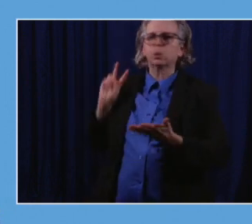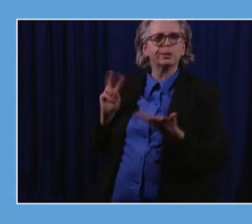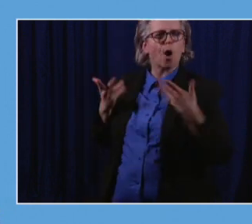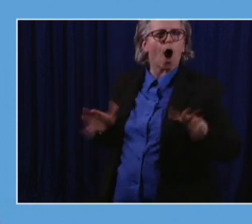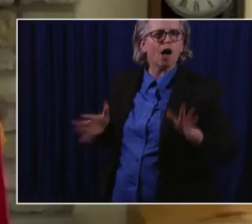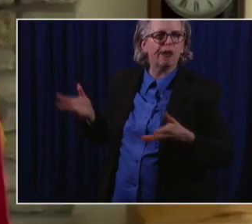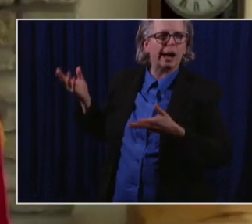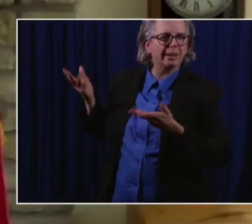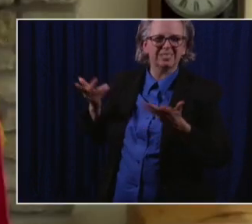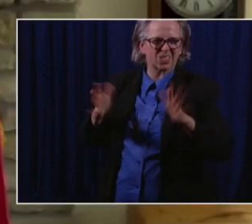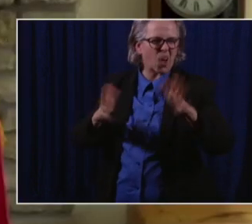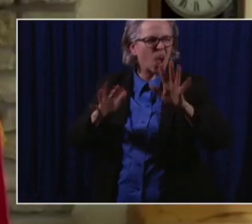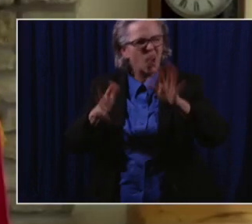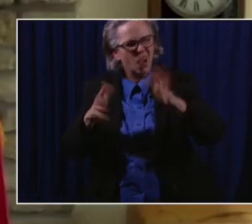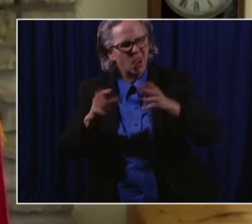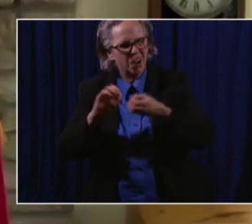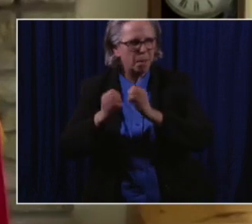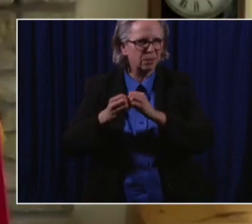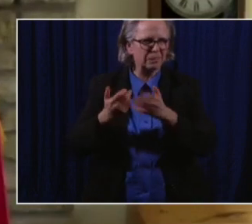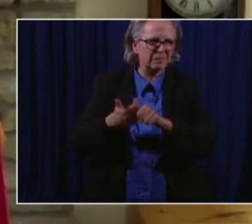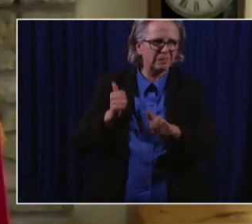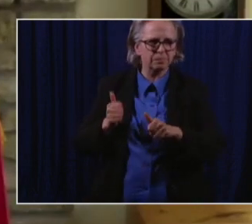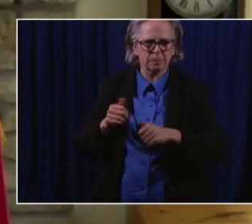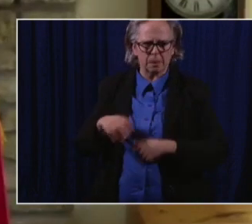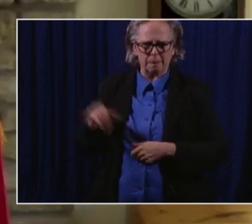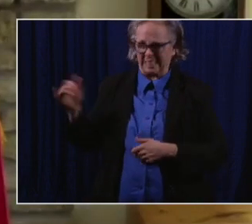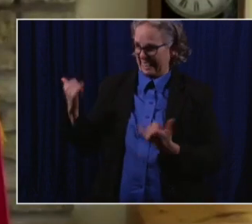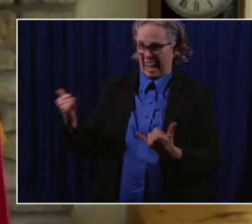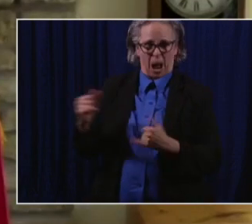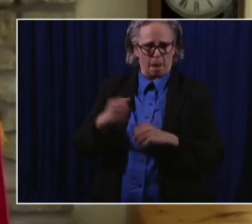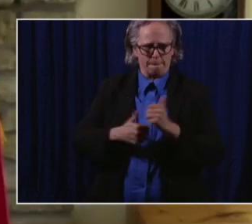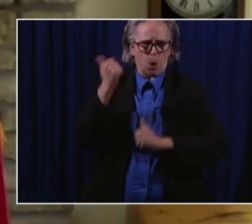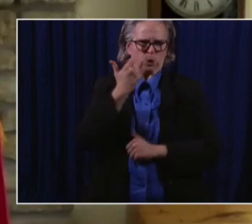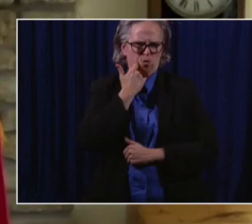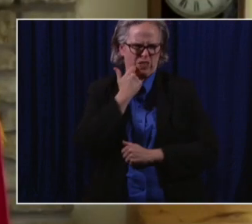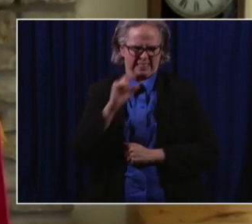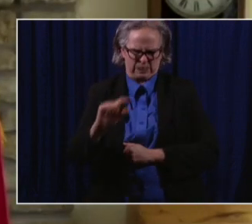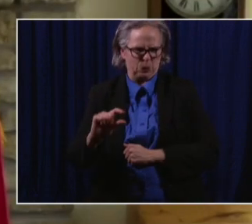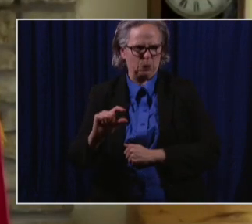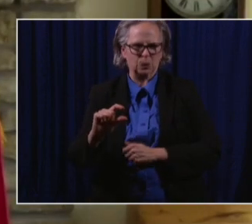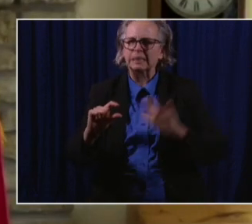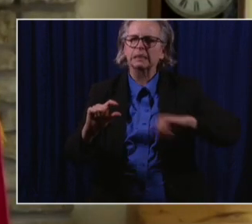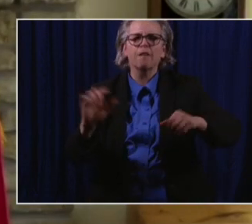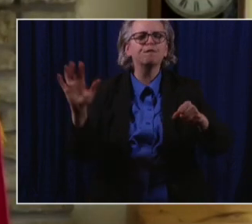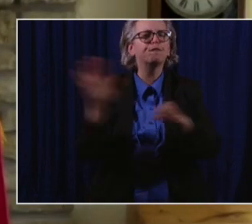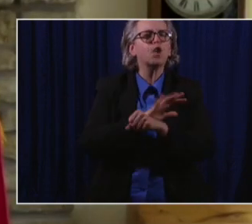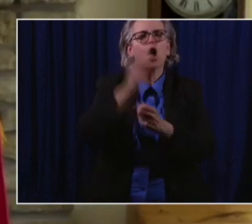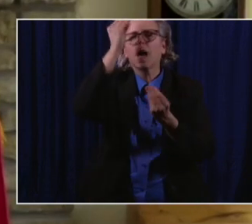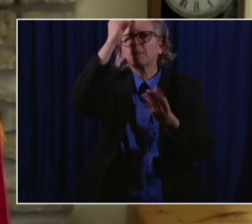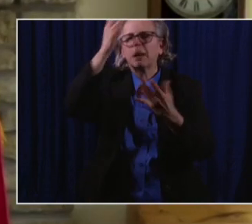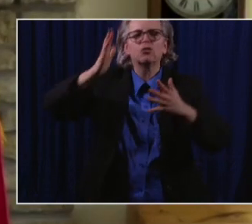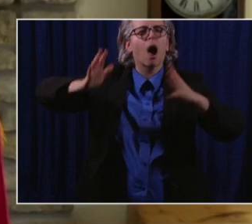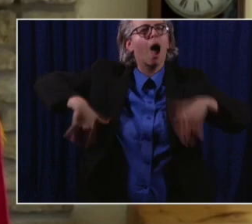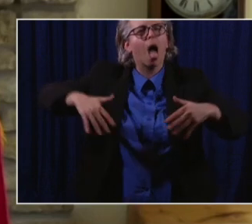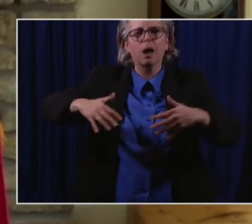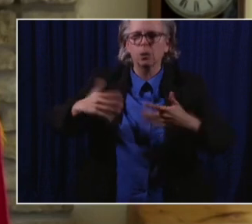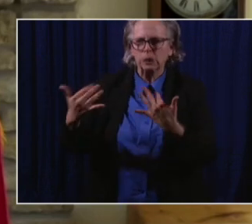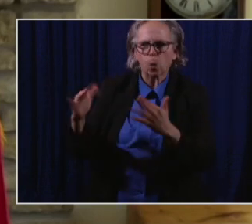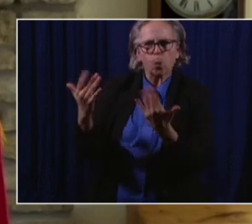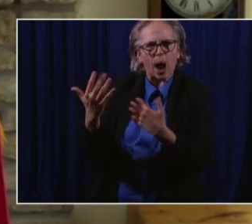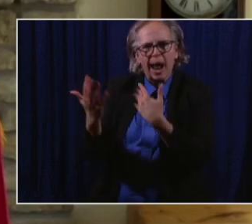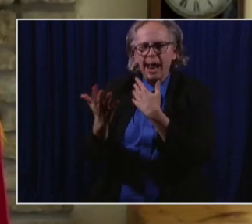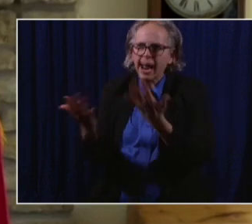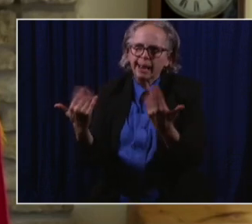not to look at this week because it hasn't filled in fully. But you do start to see a